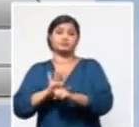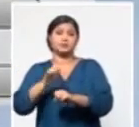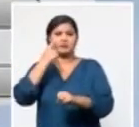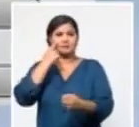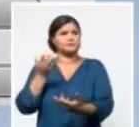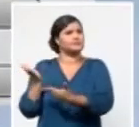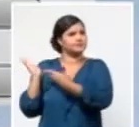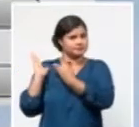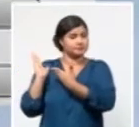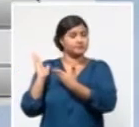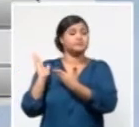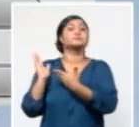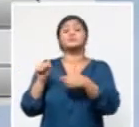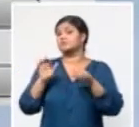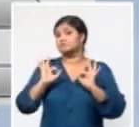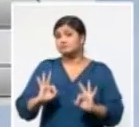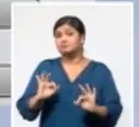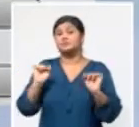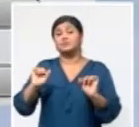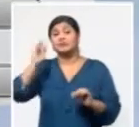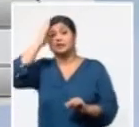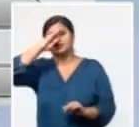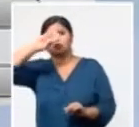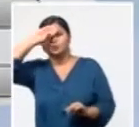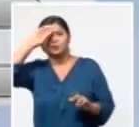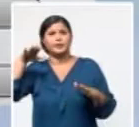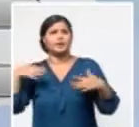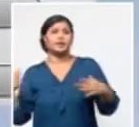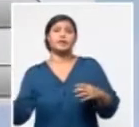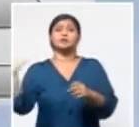Thus, Cuba accumulates